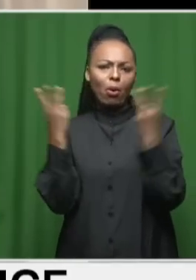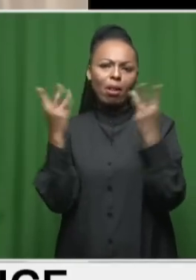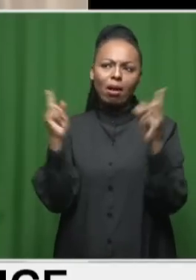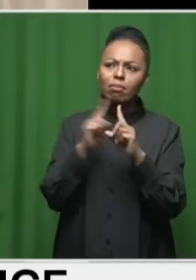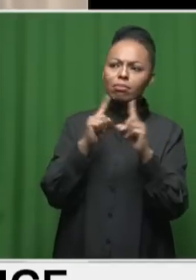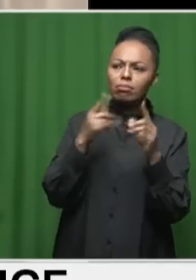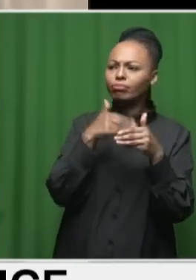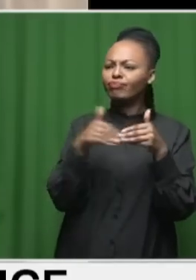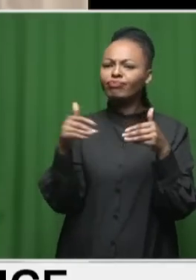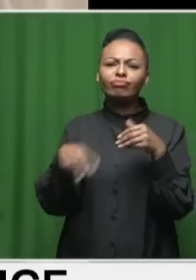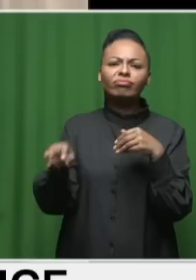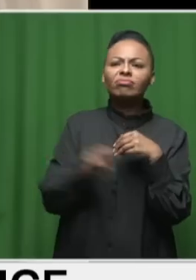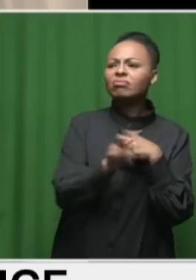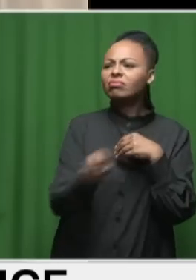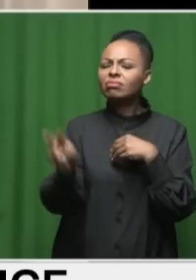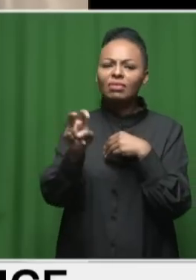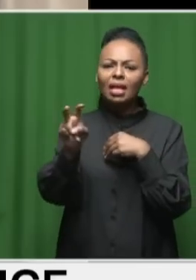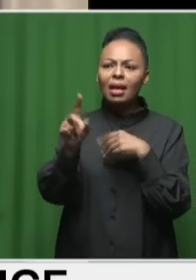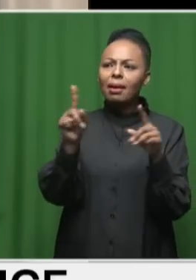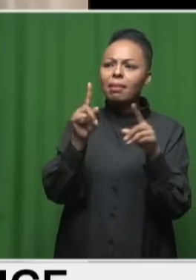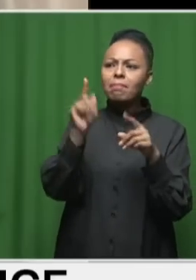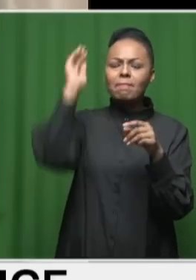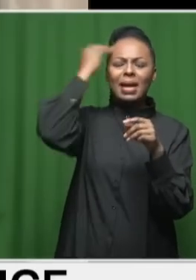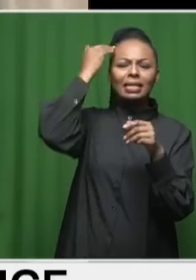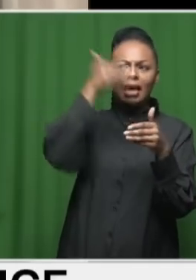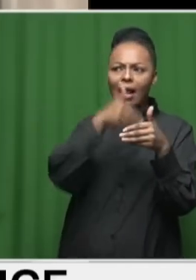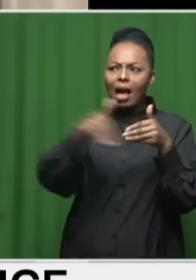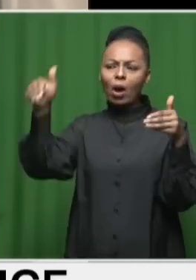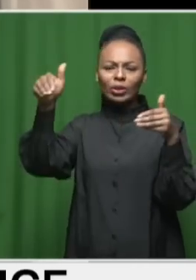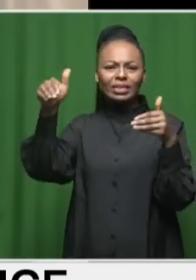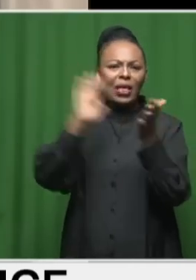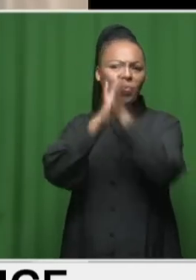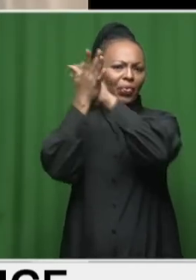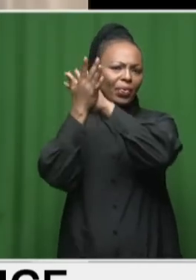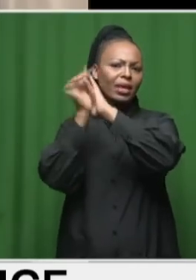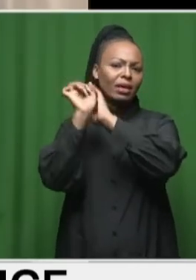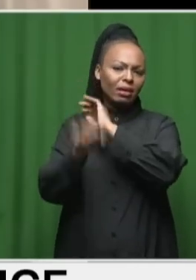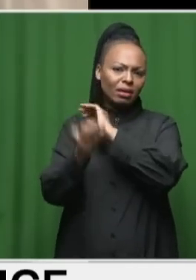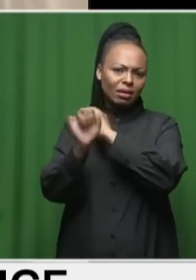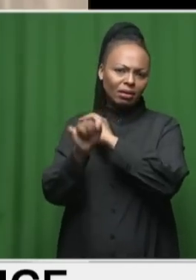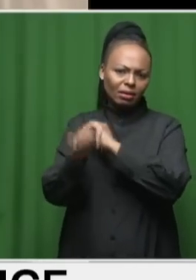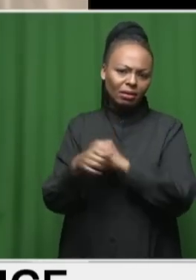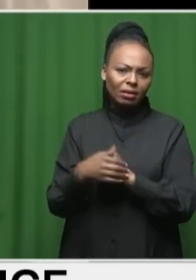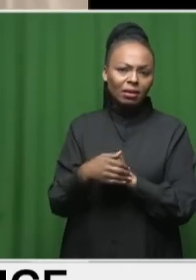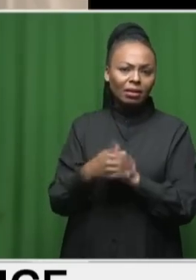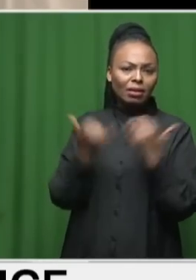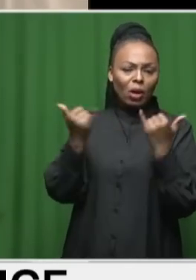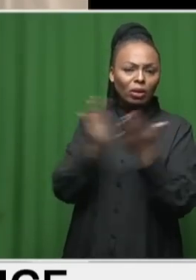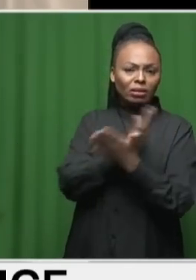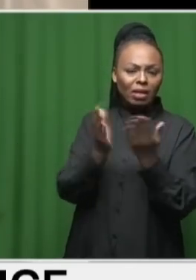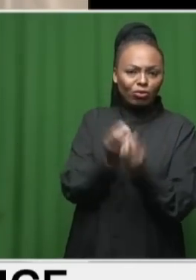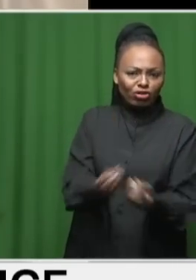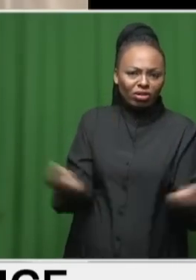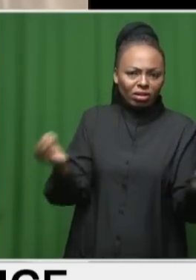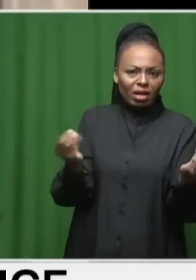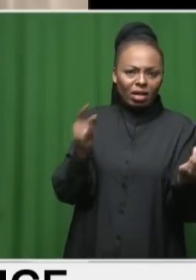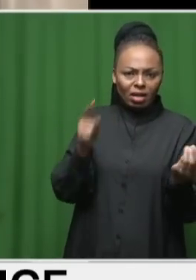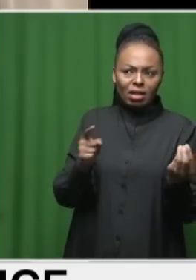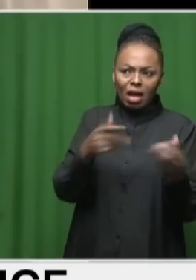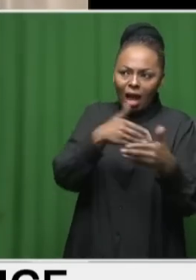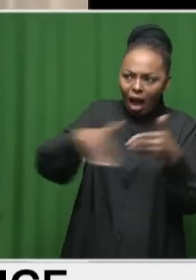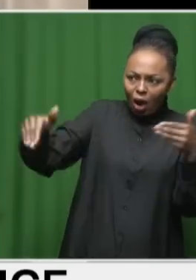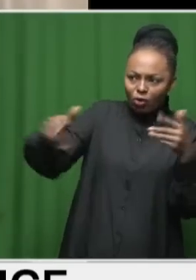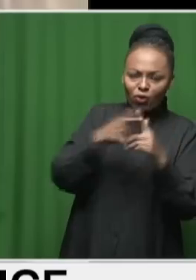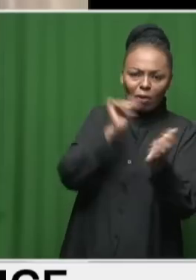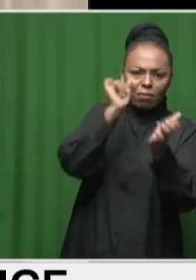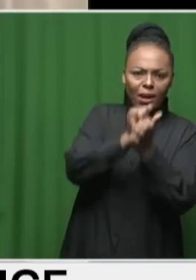being mentally ill, coming out of the jail. You're going to get young children going out of there, coming